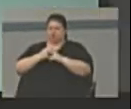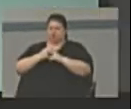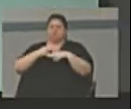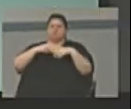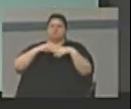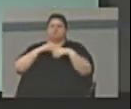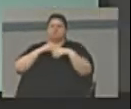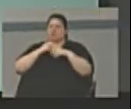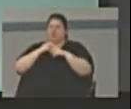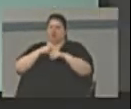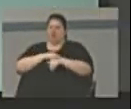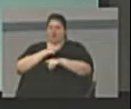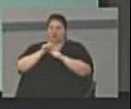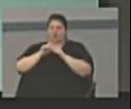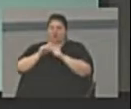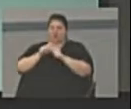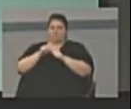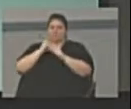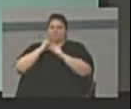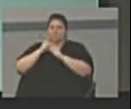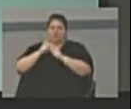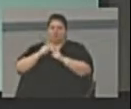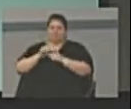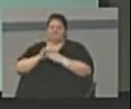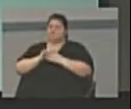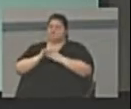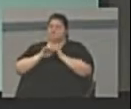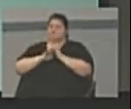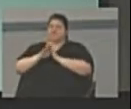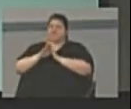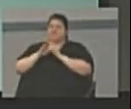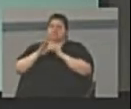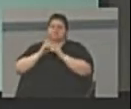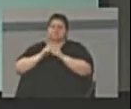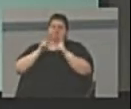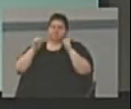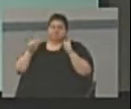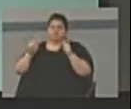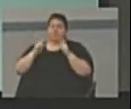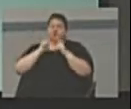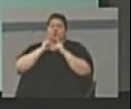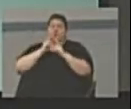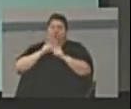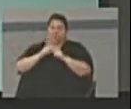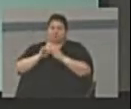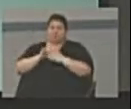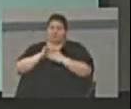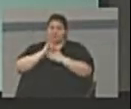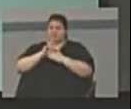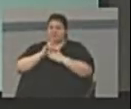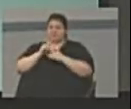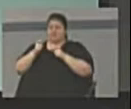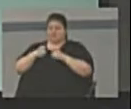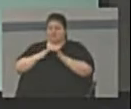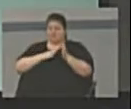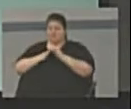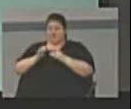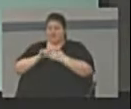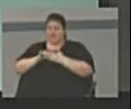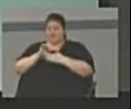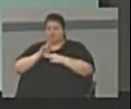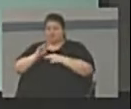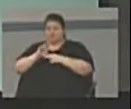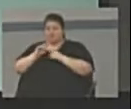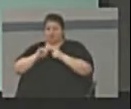and as a general plan, it does that because we have our master plans and sector plans are those vehicles that we use to get more down to